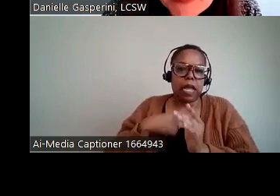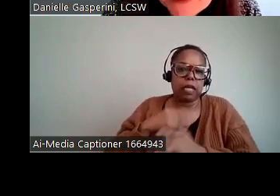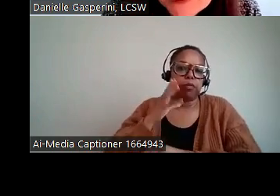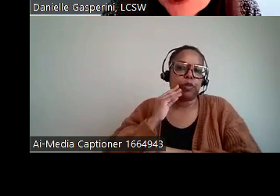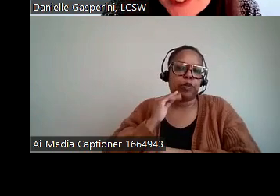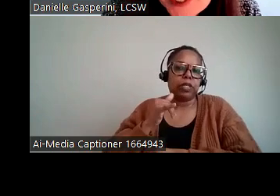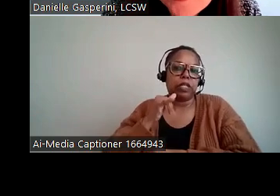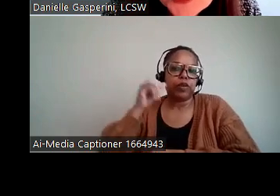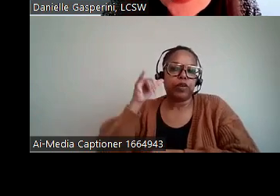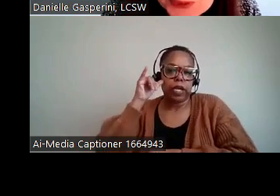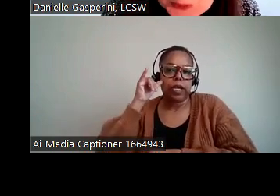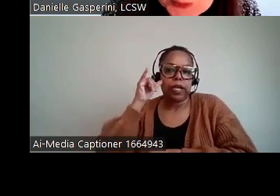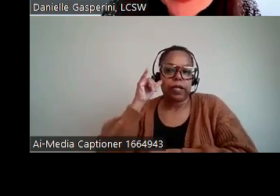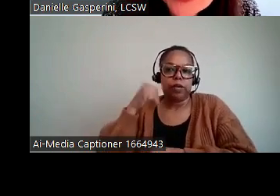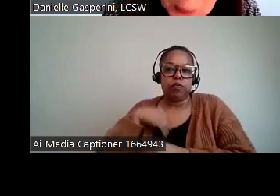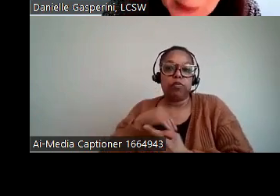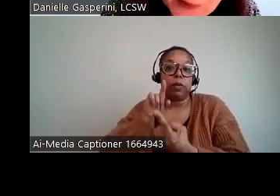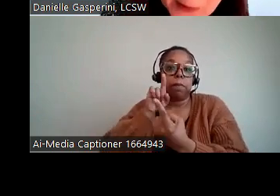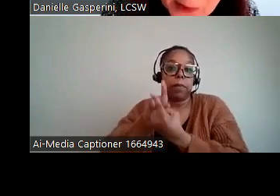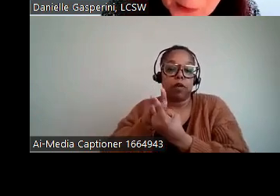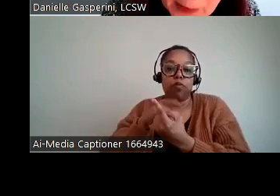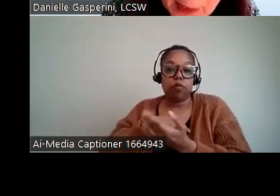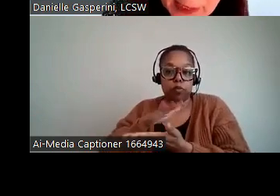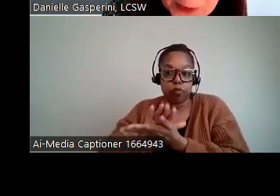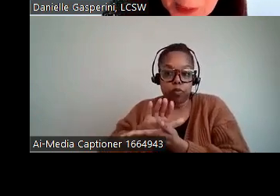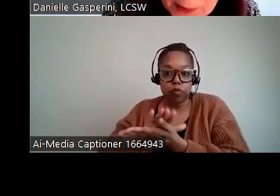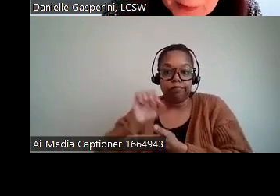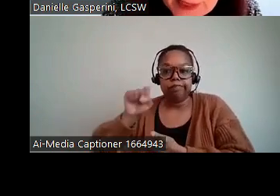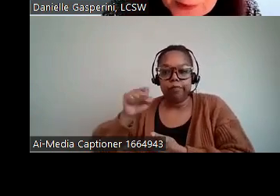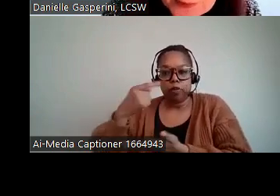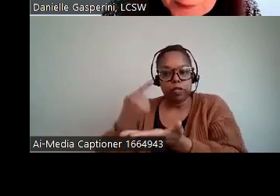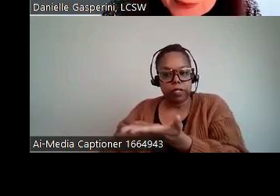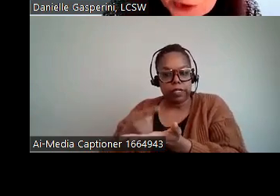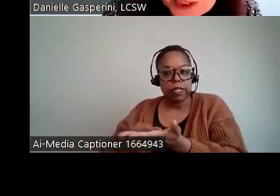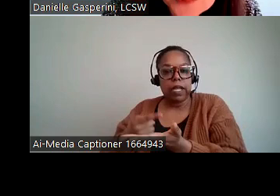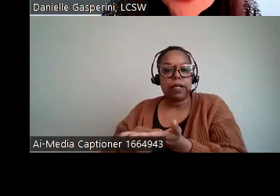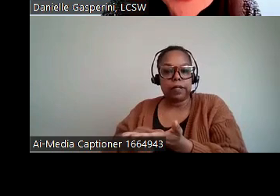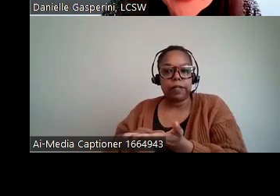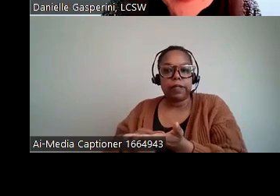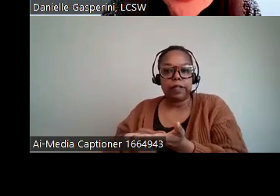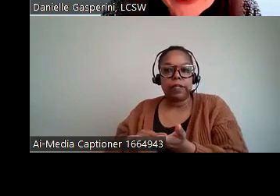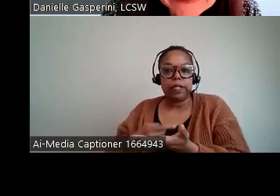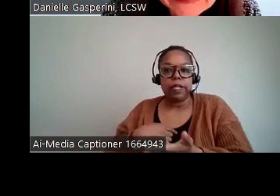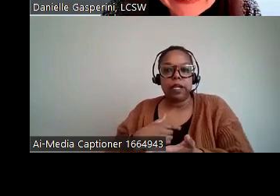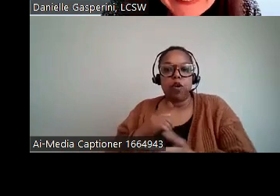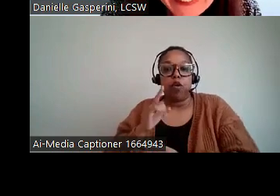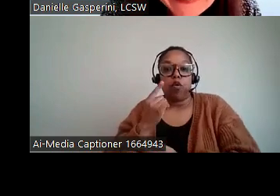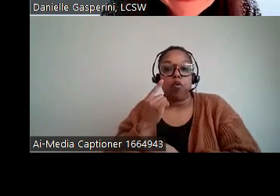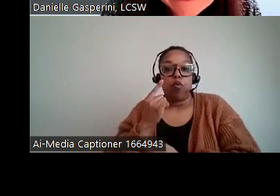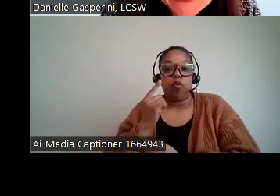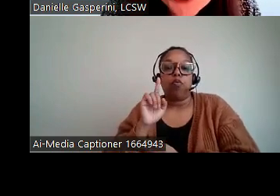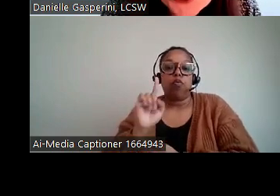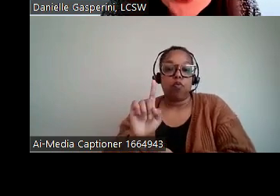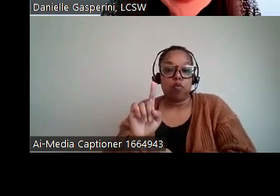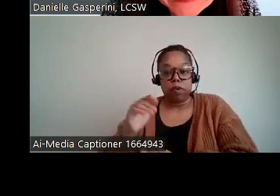we met with this with a school, and we were, hearing about how this child was progressing. And